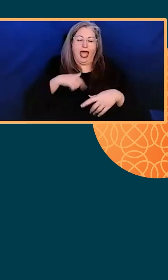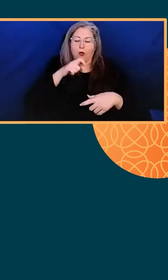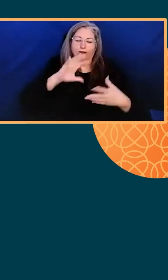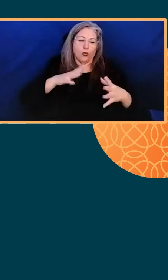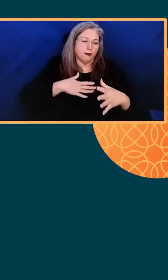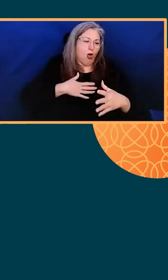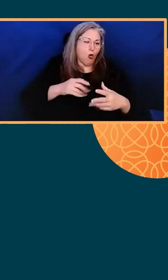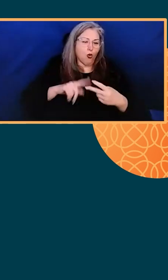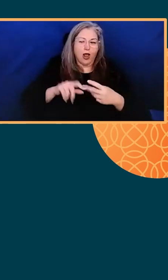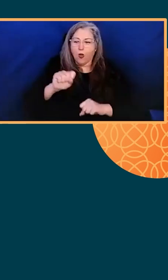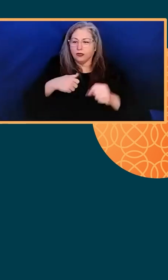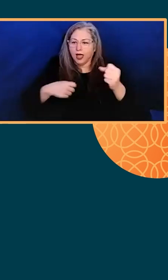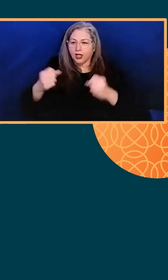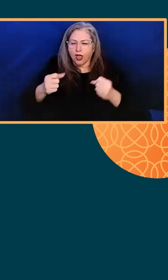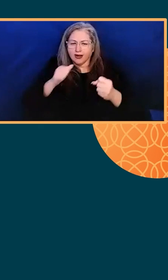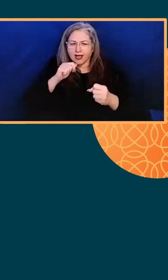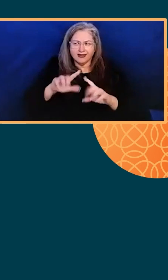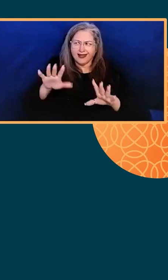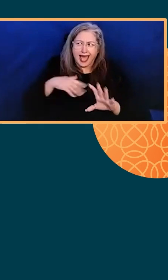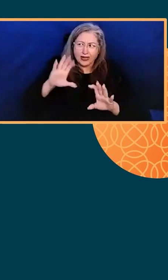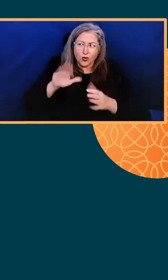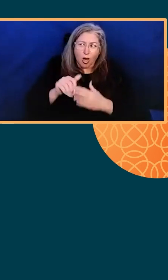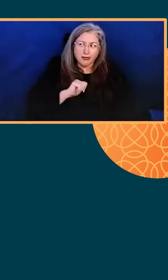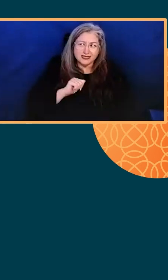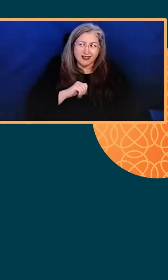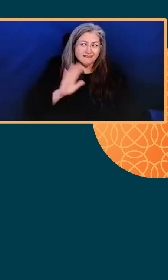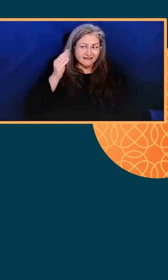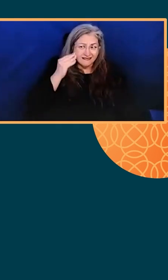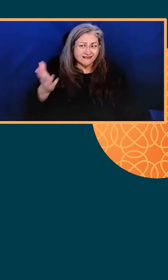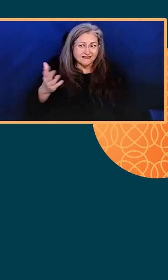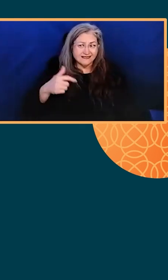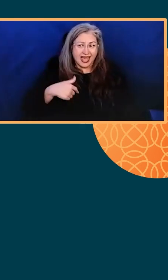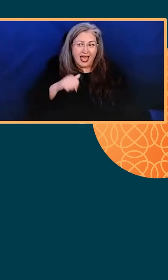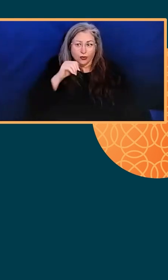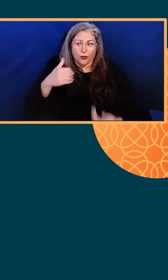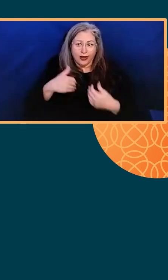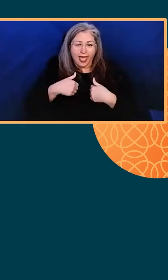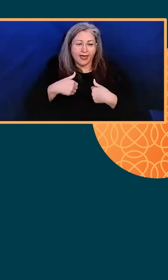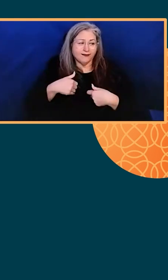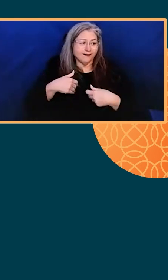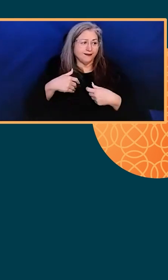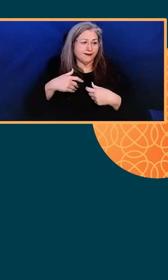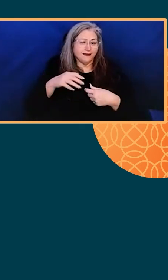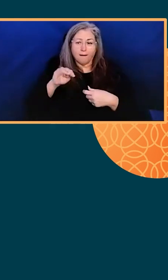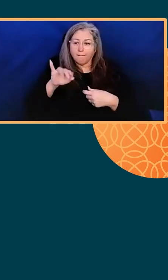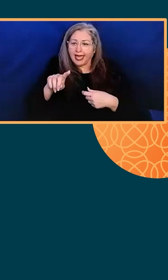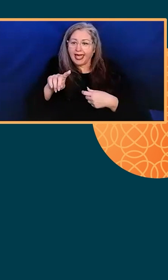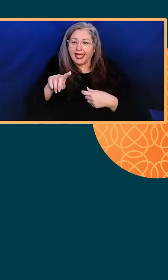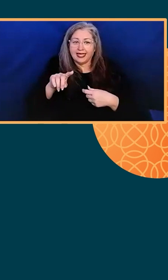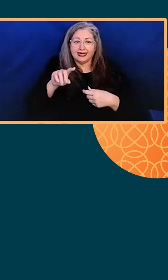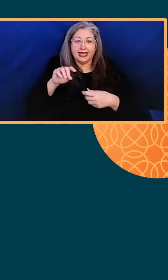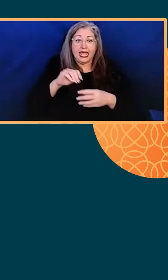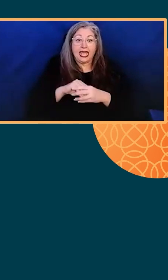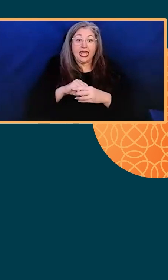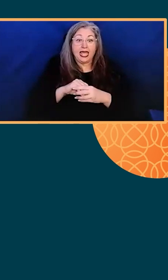don't get my car washed. I'm like, I do all those things myself. I do not have a maid. In a third world